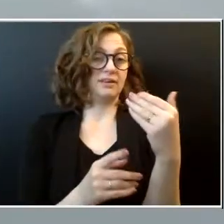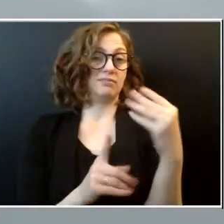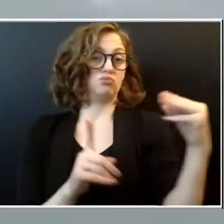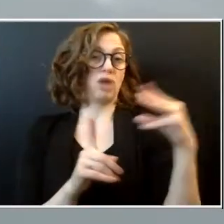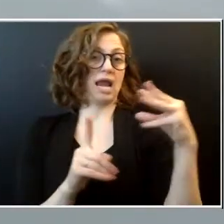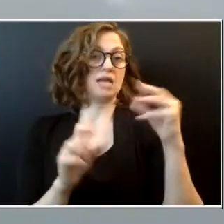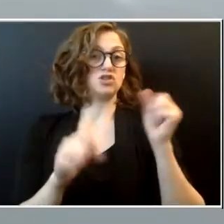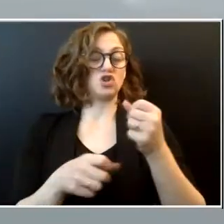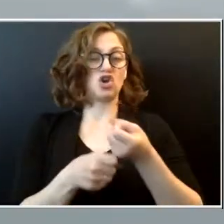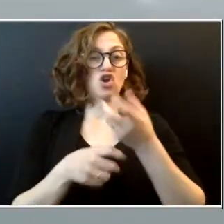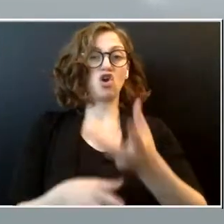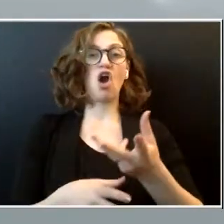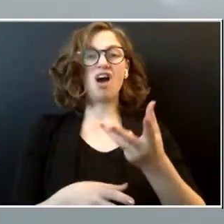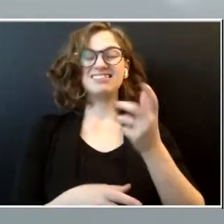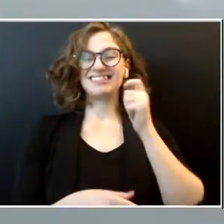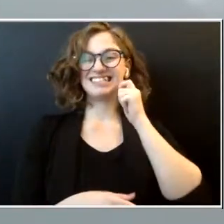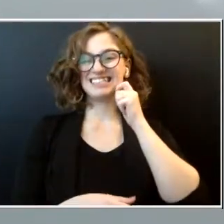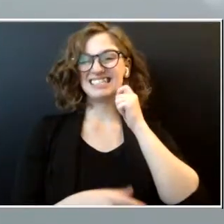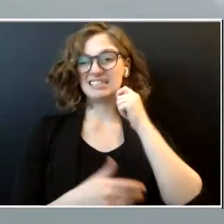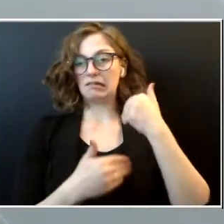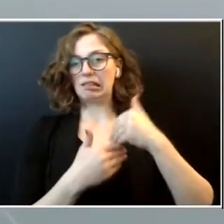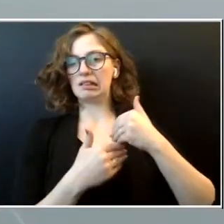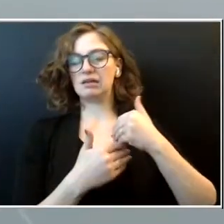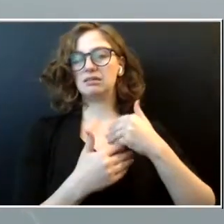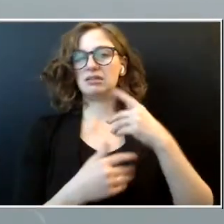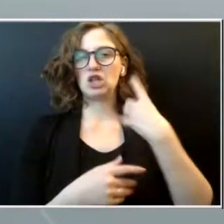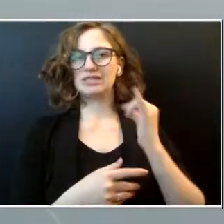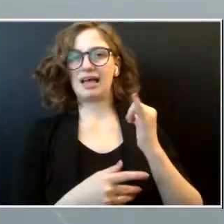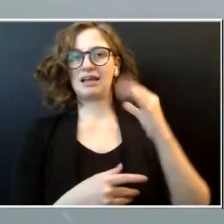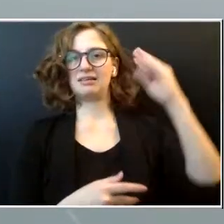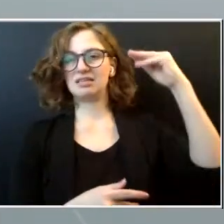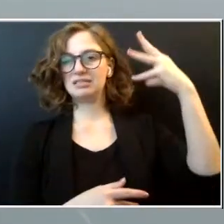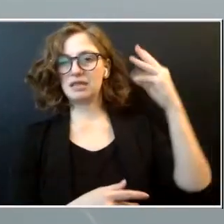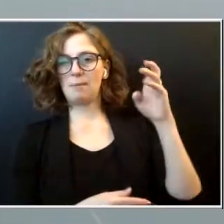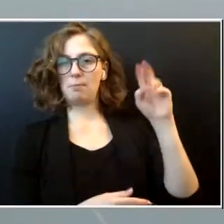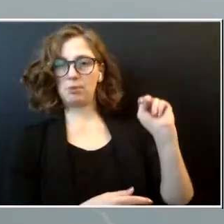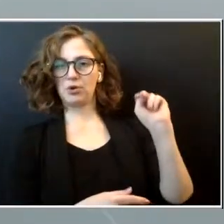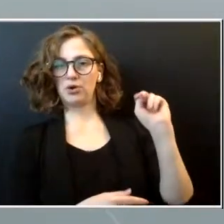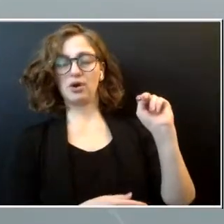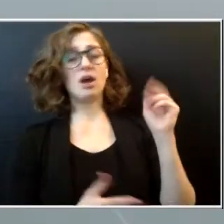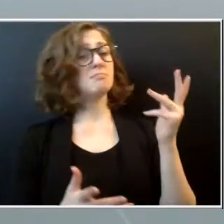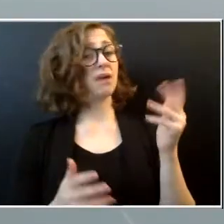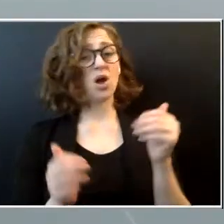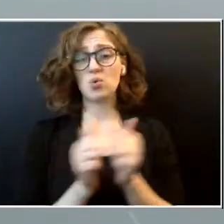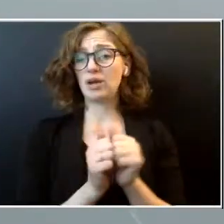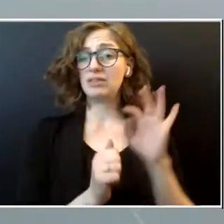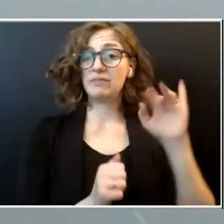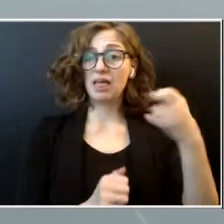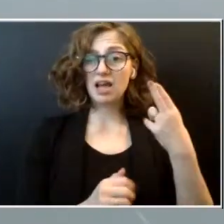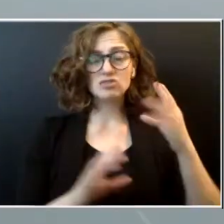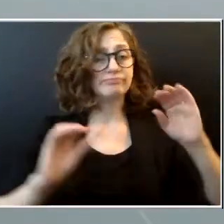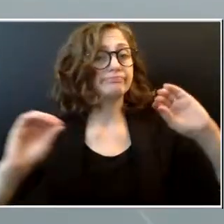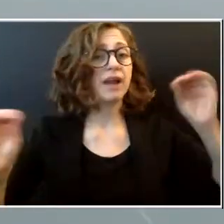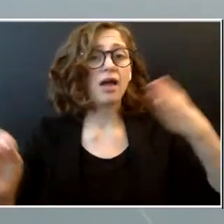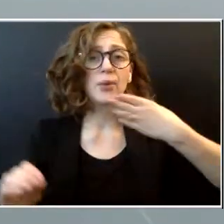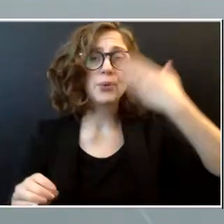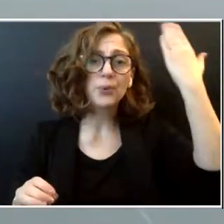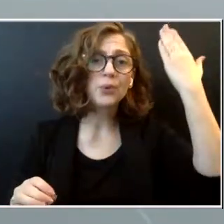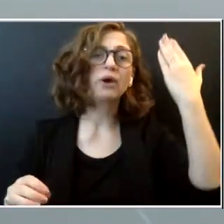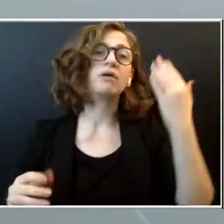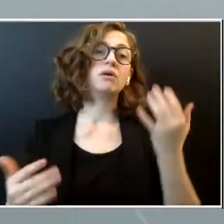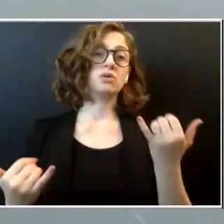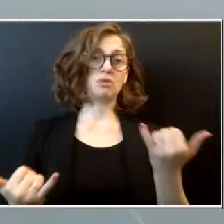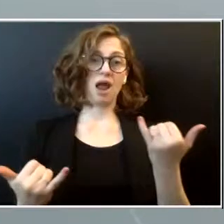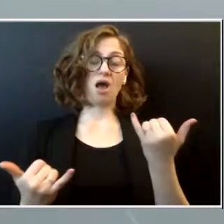this patient, there's really no sunburn, no skin reaction at all. And so we actually now have some patient data